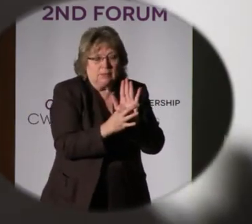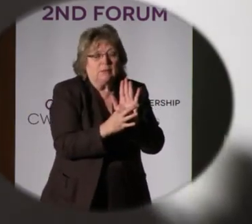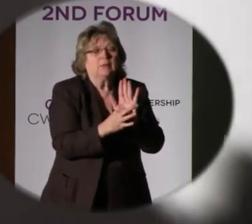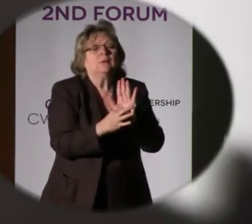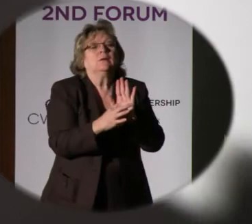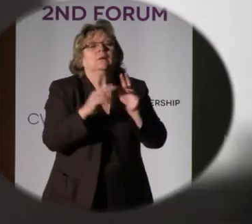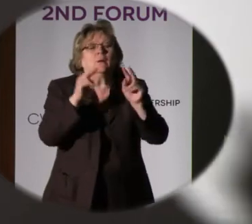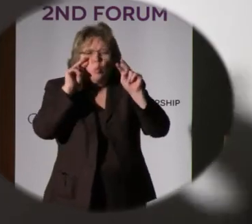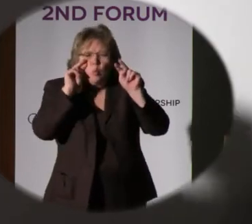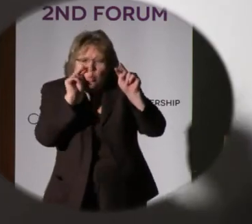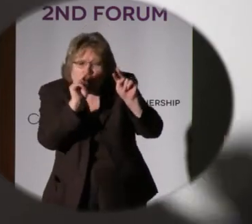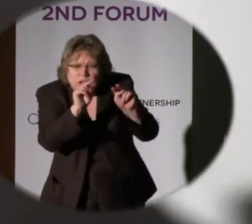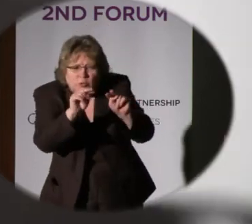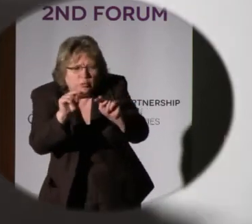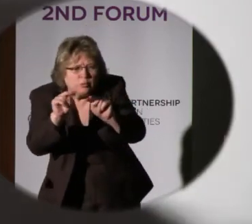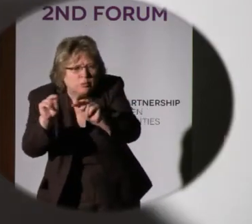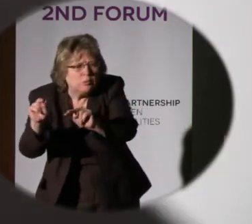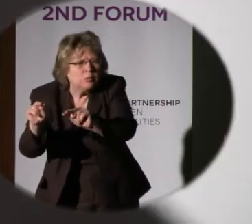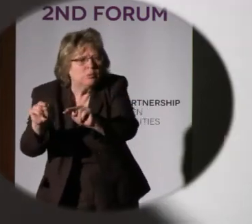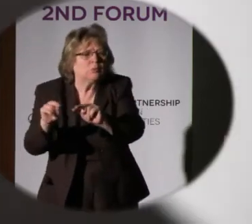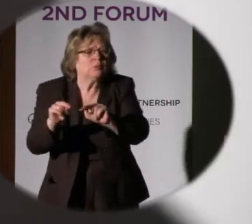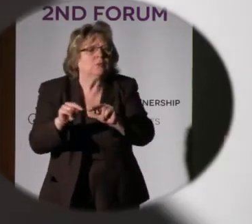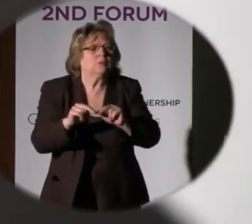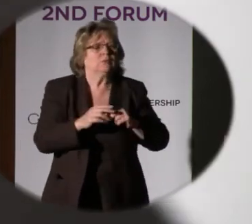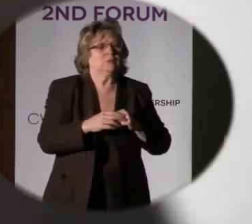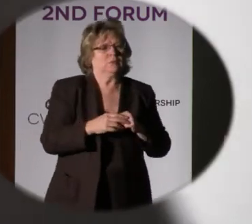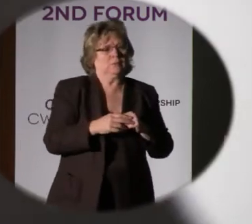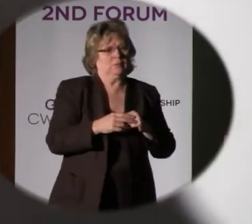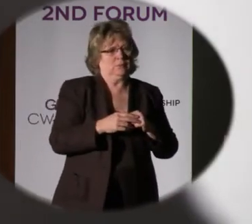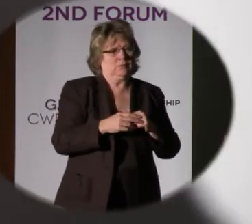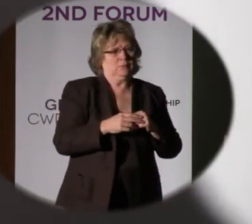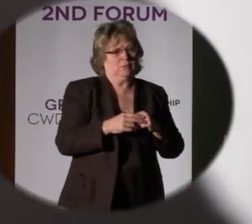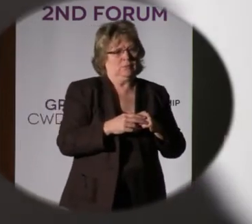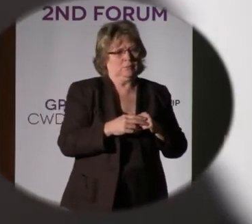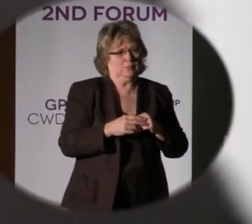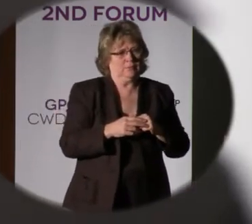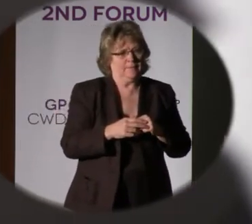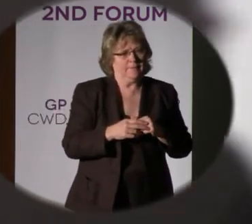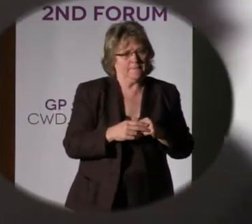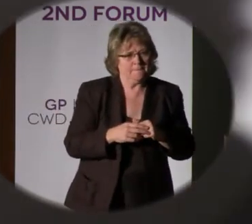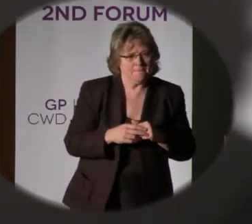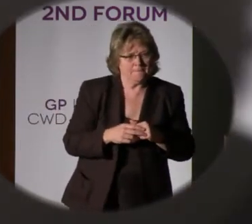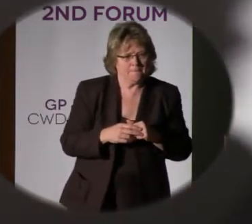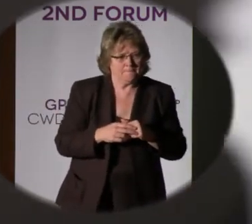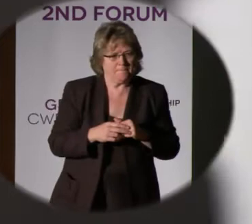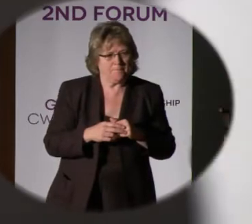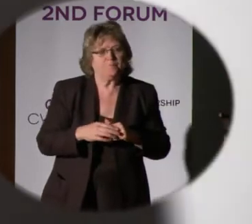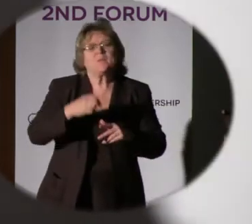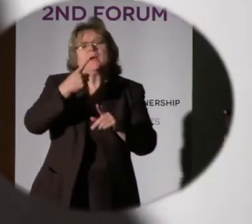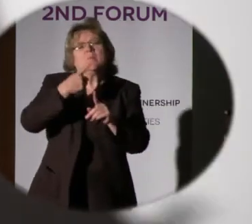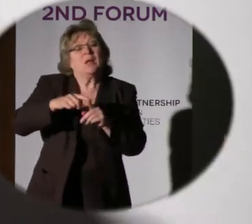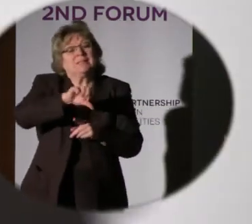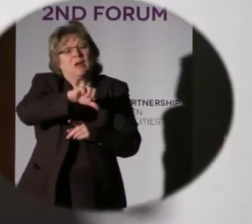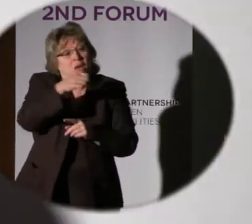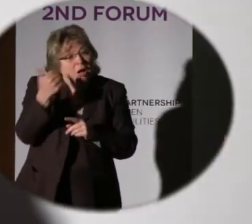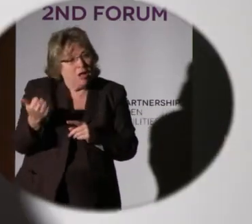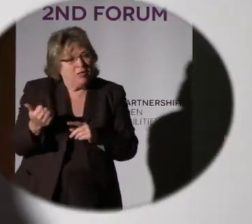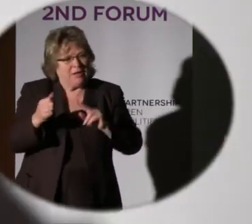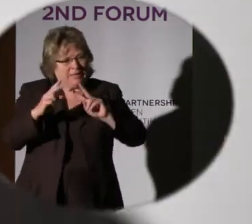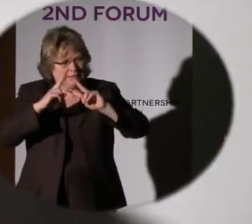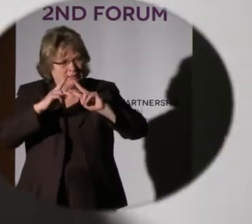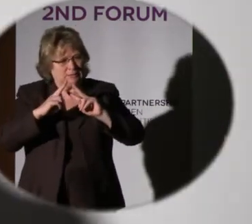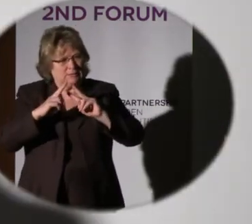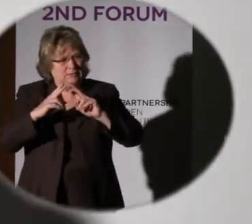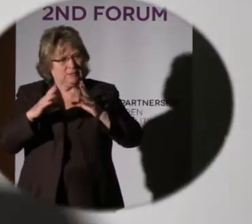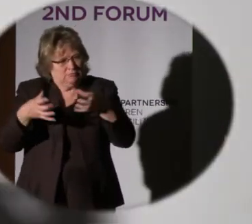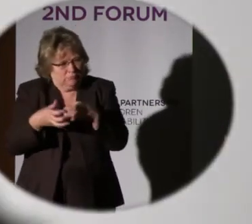then at the task force level, we do what we call the RAC, research, action, and knowledge. So this is what the